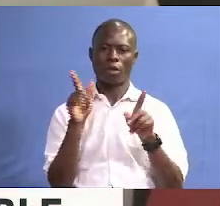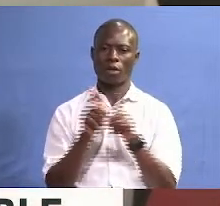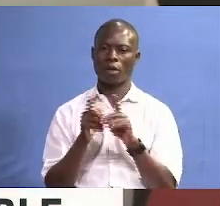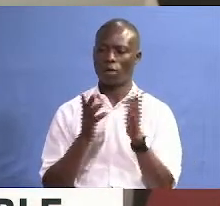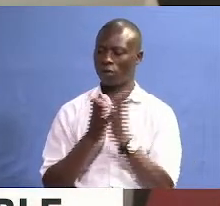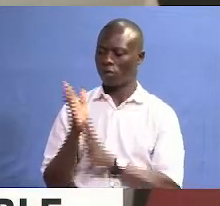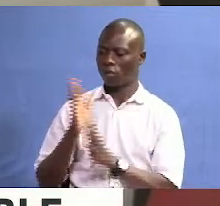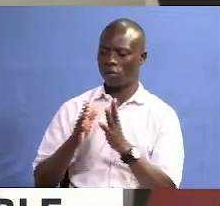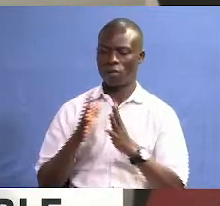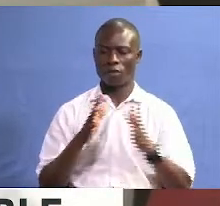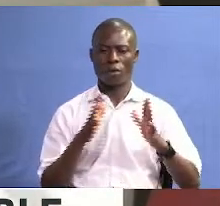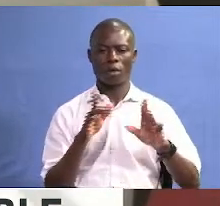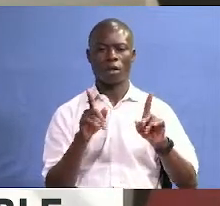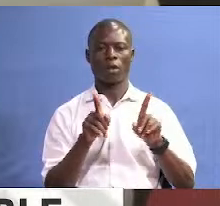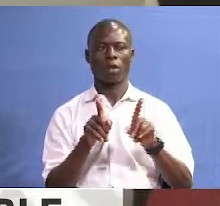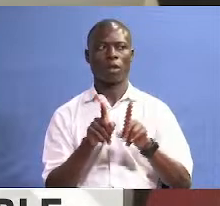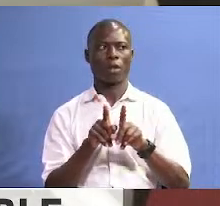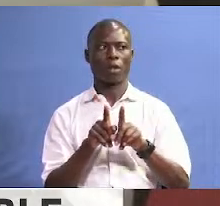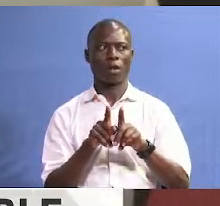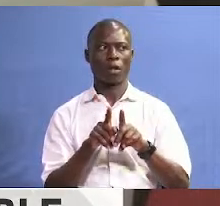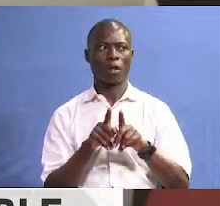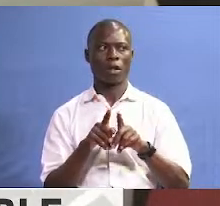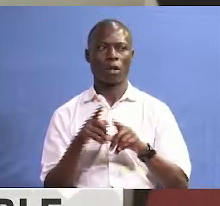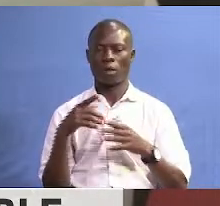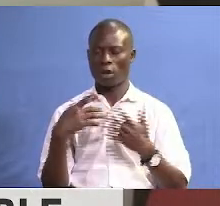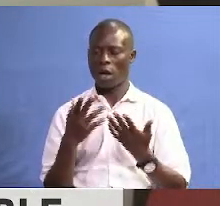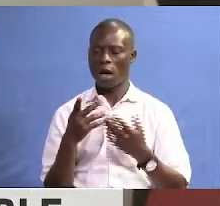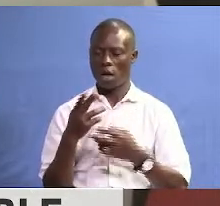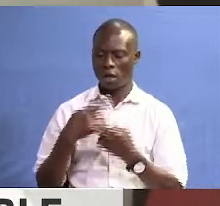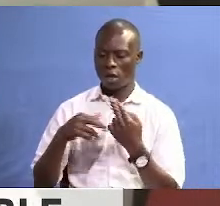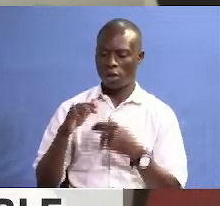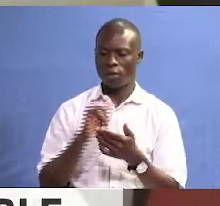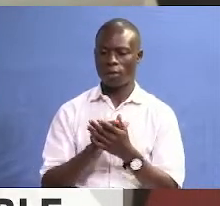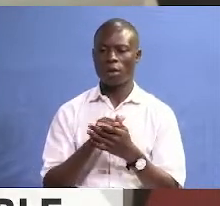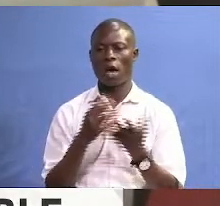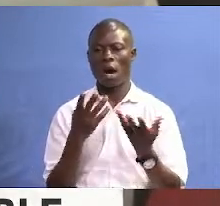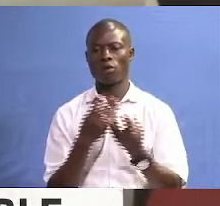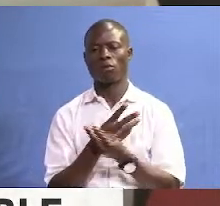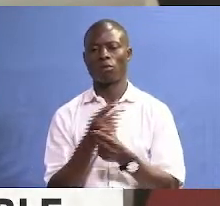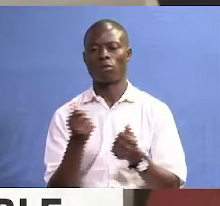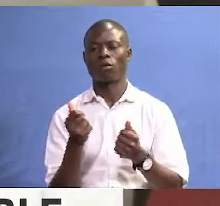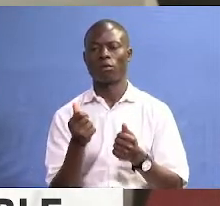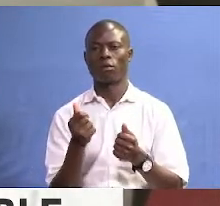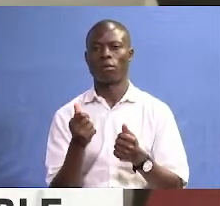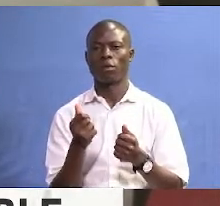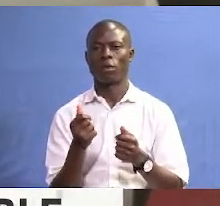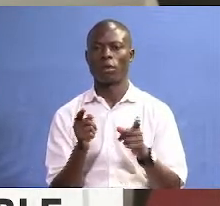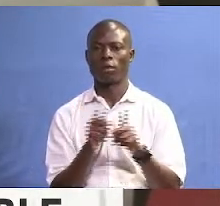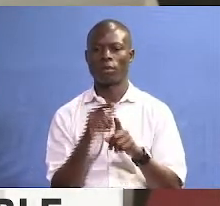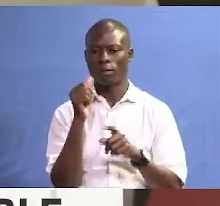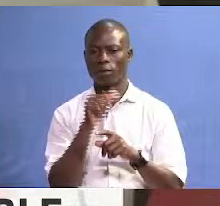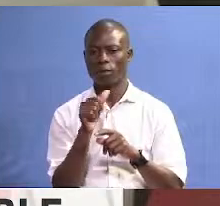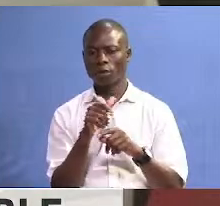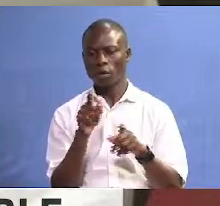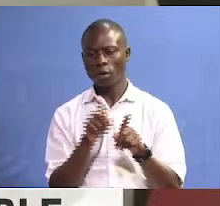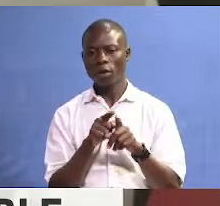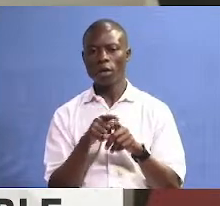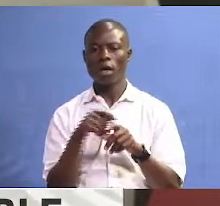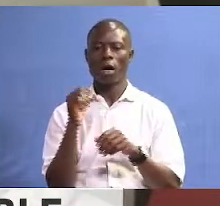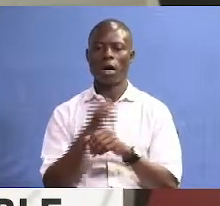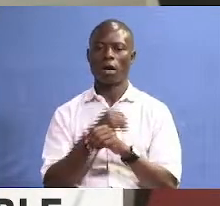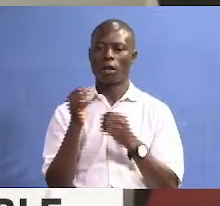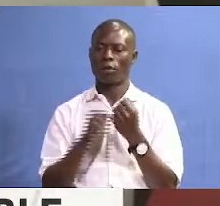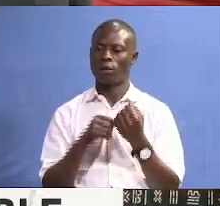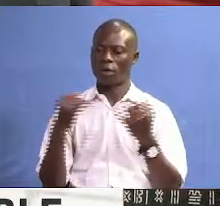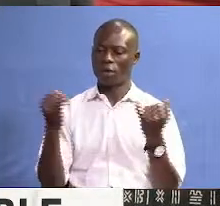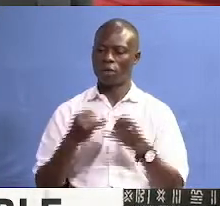to our size, through prudent utilization of the available resources and targeted investments in areas of